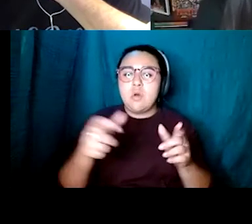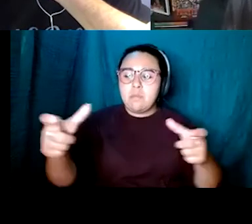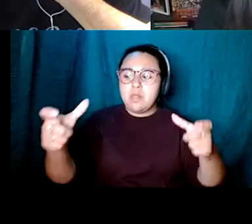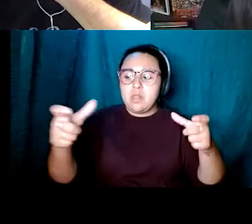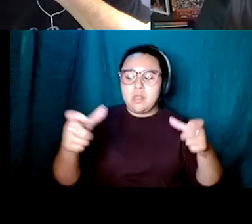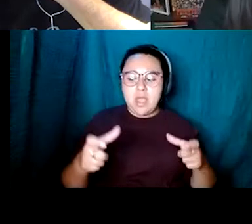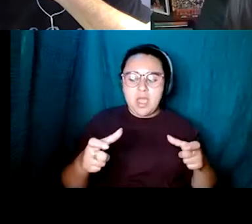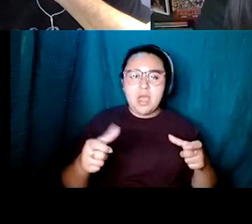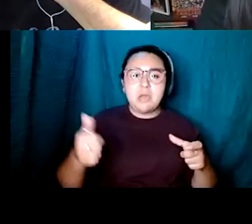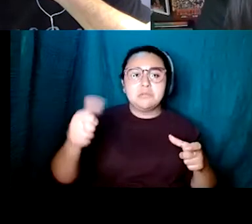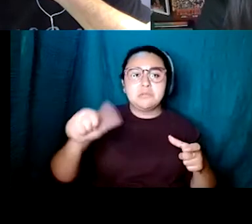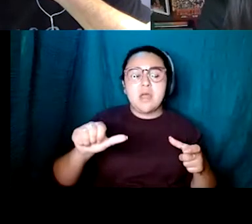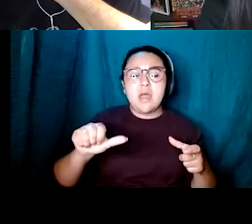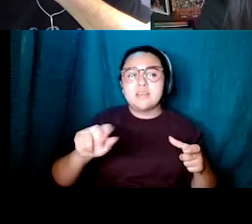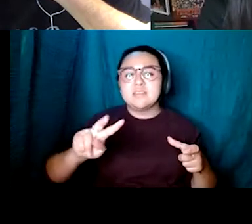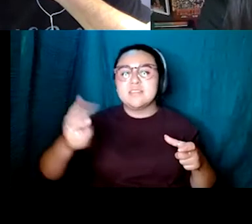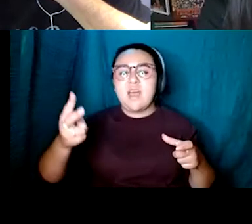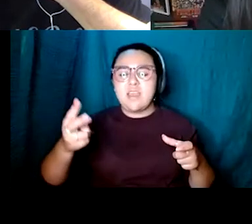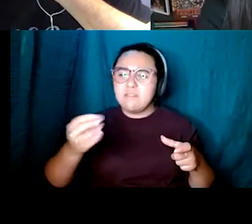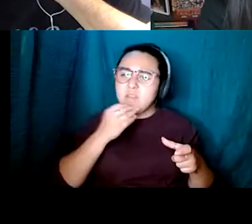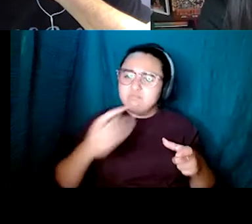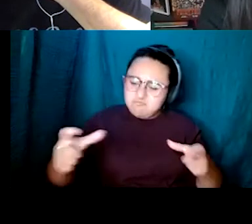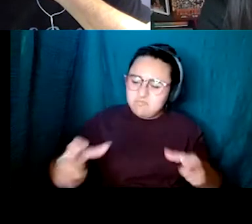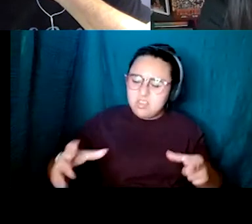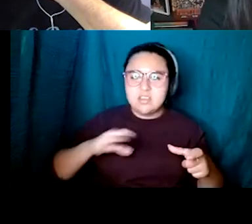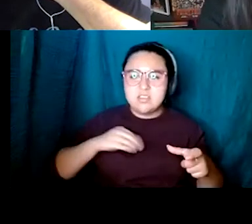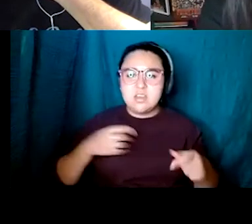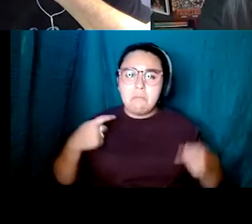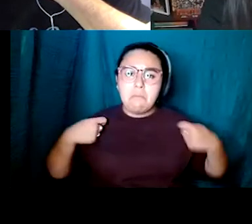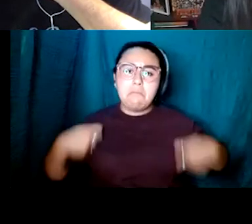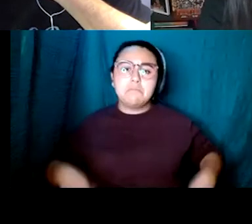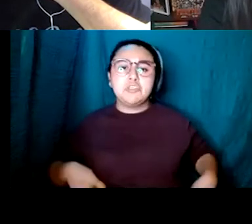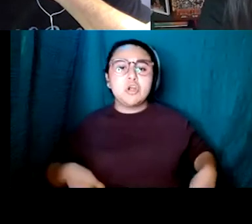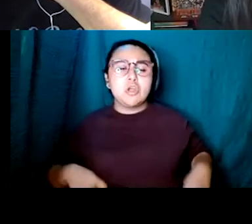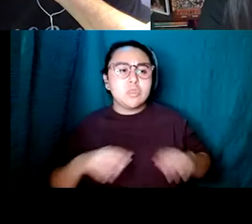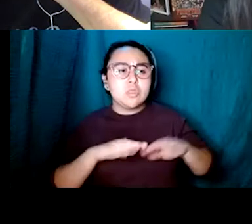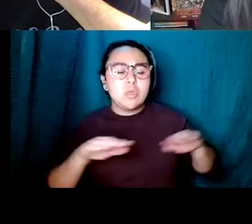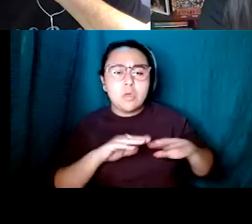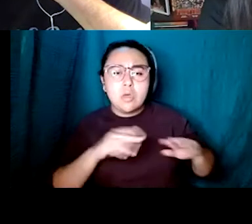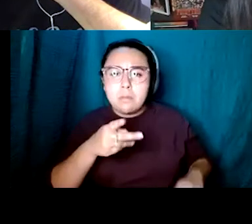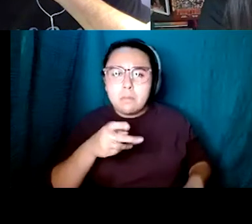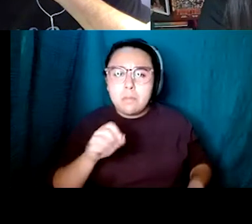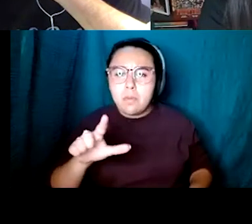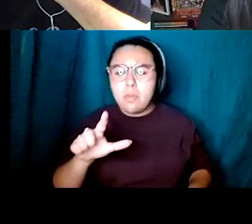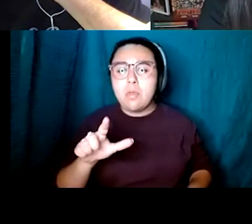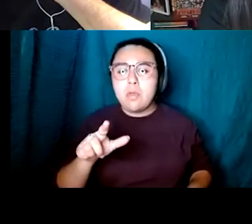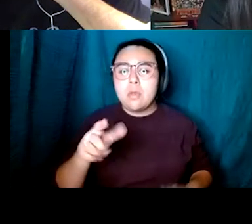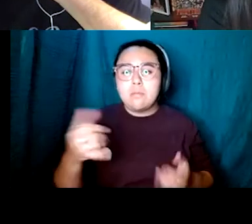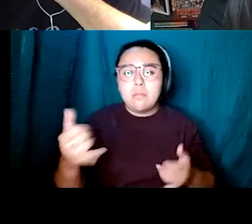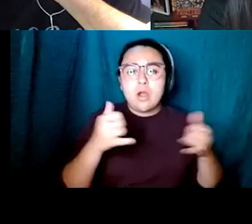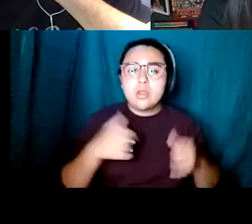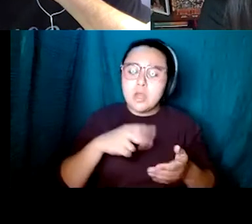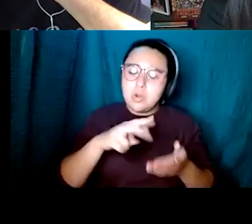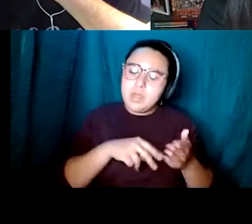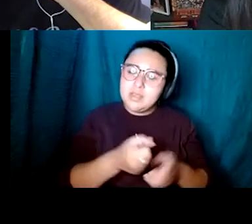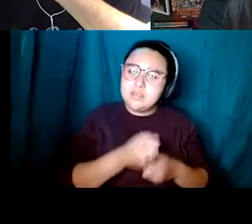savory seconds. Don't wear a shirt at this fabulous pool party. You can read this poem while walking on a treadmill